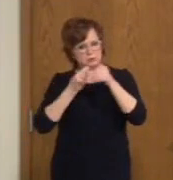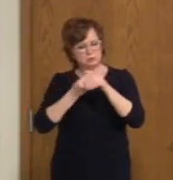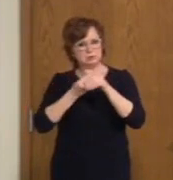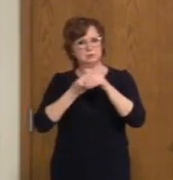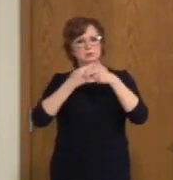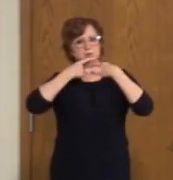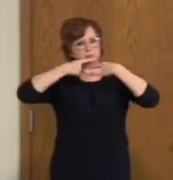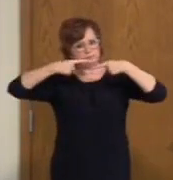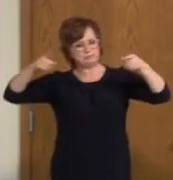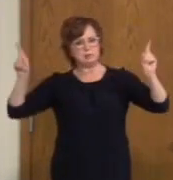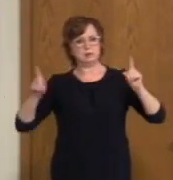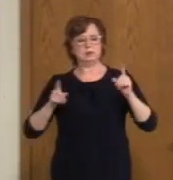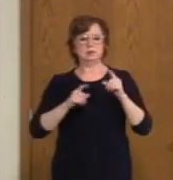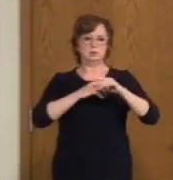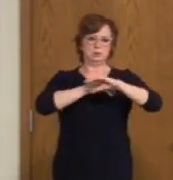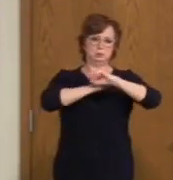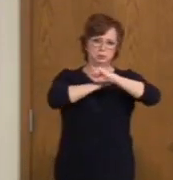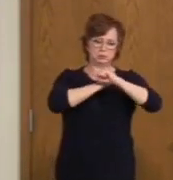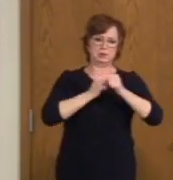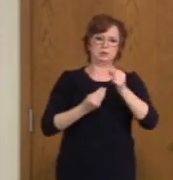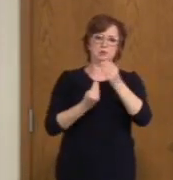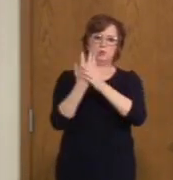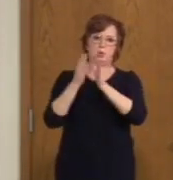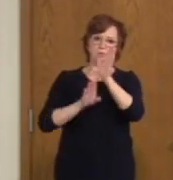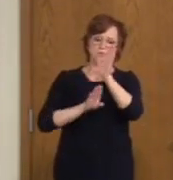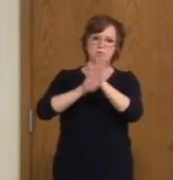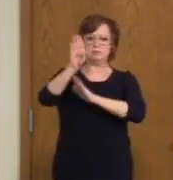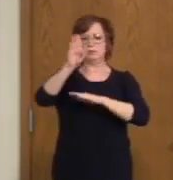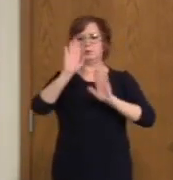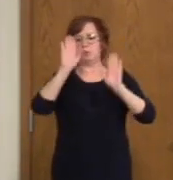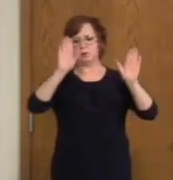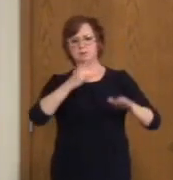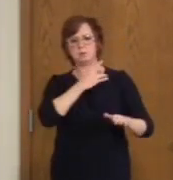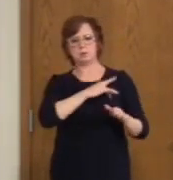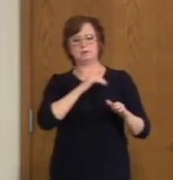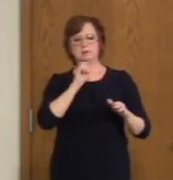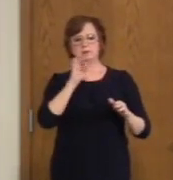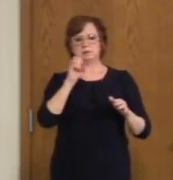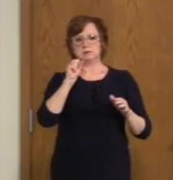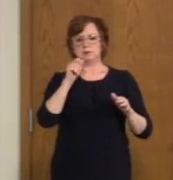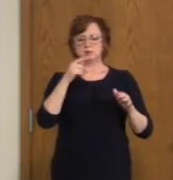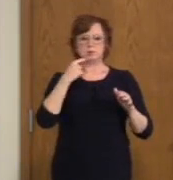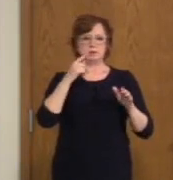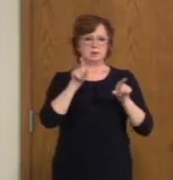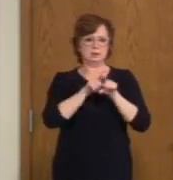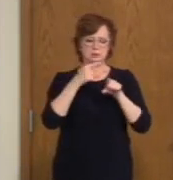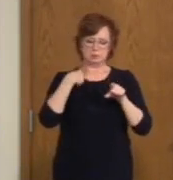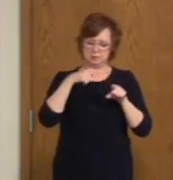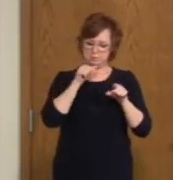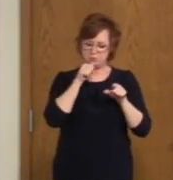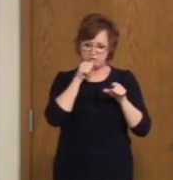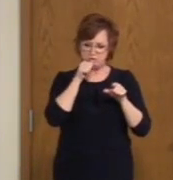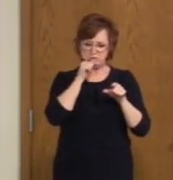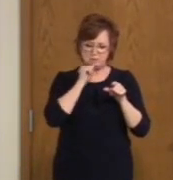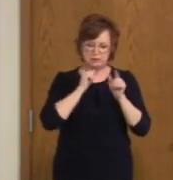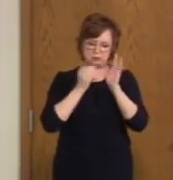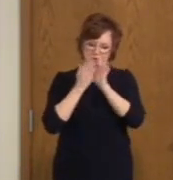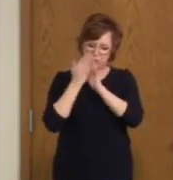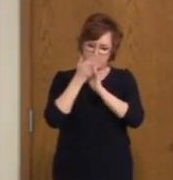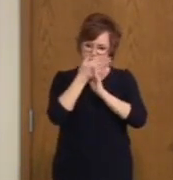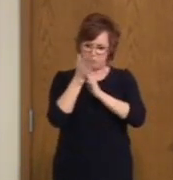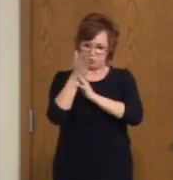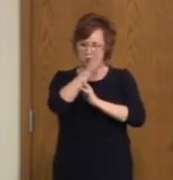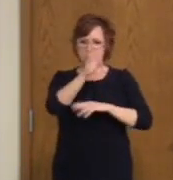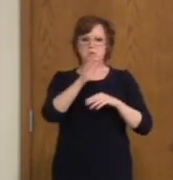province of Saskatchewan, in particular as we navigate through the last number of weeks and couple of months of this pandemic.